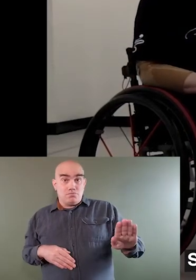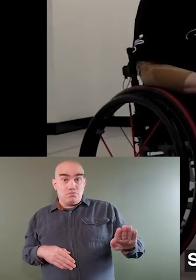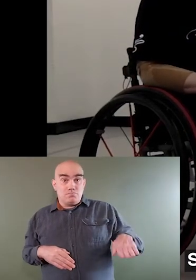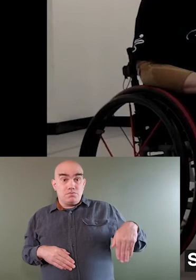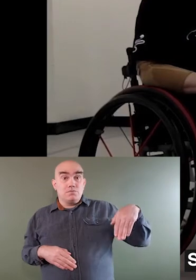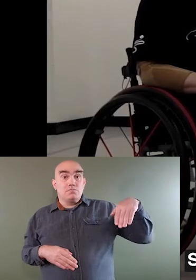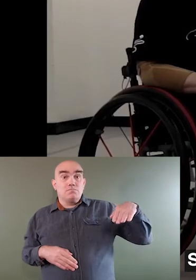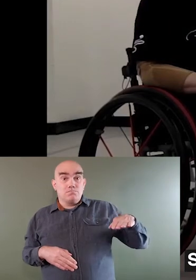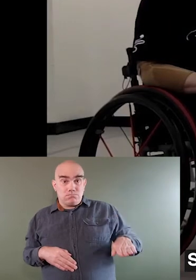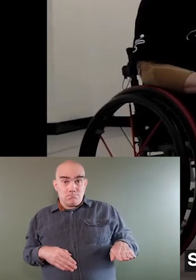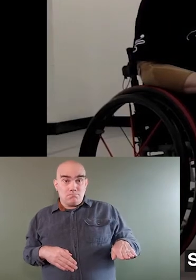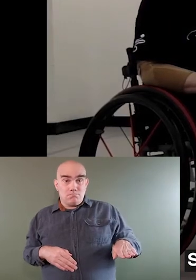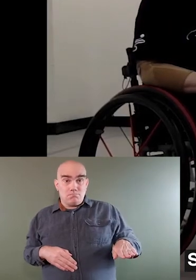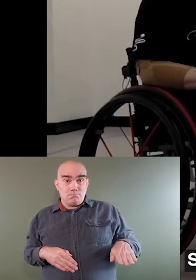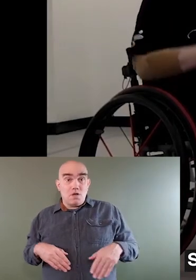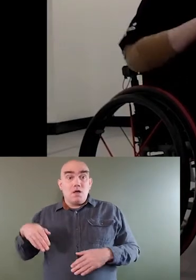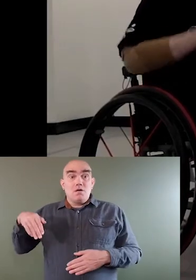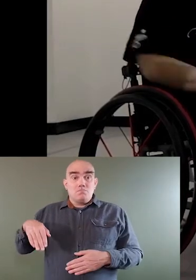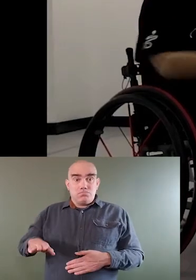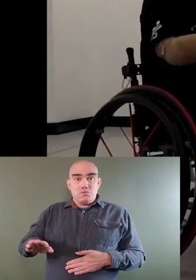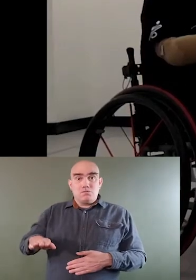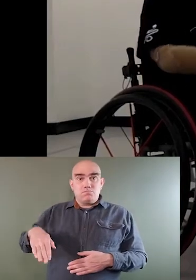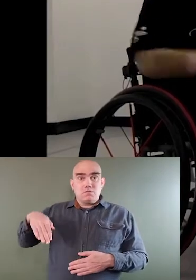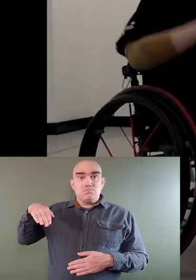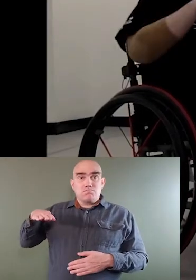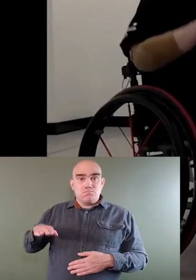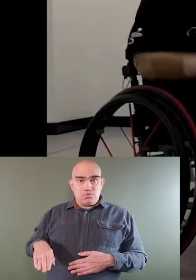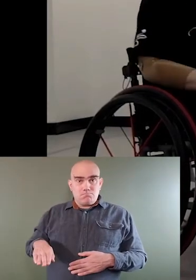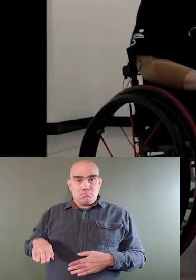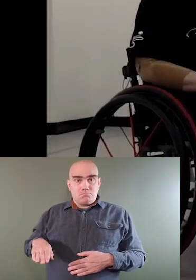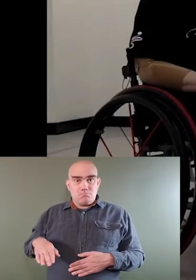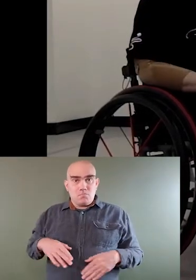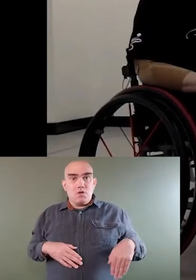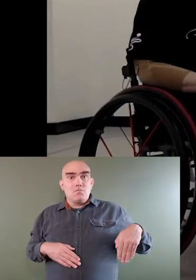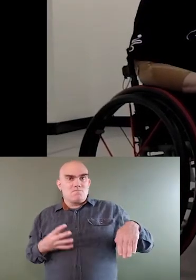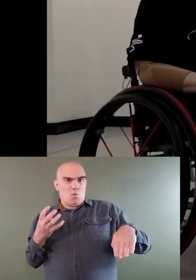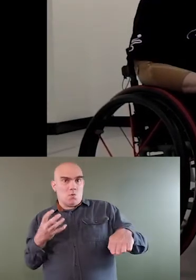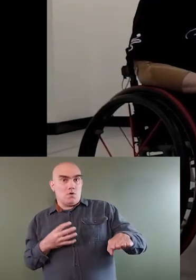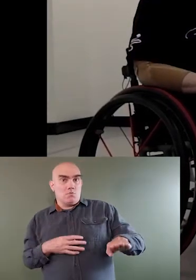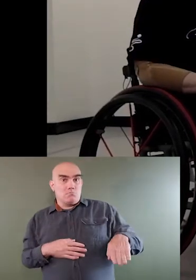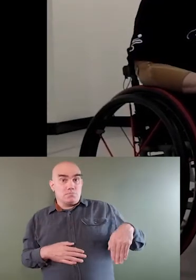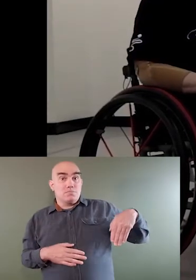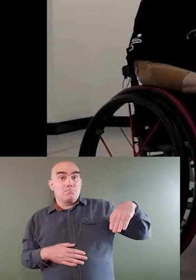side. Shuffle, step. Right, left.